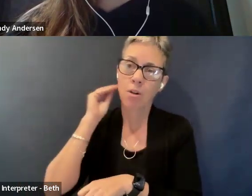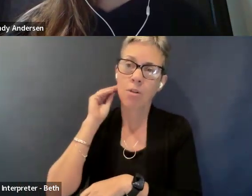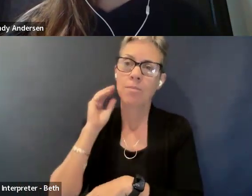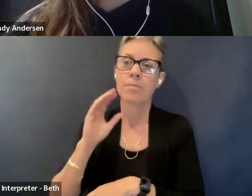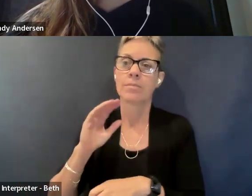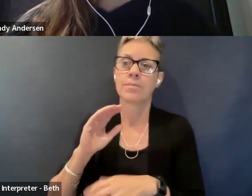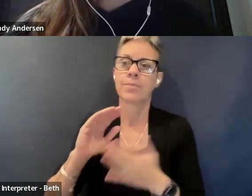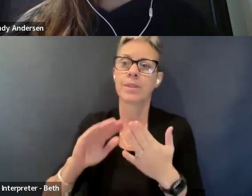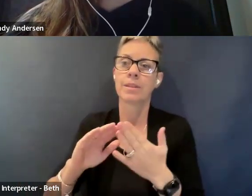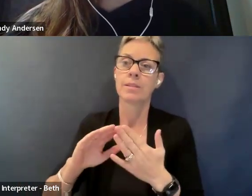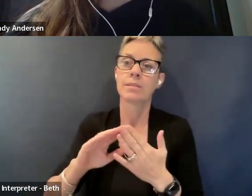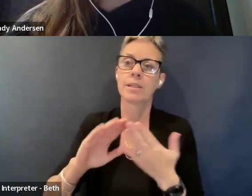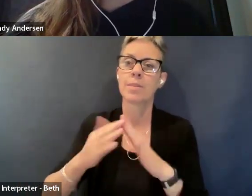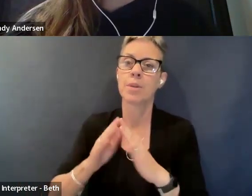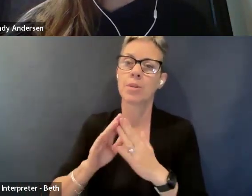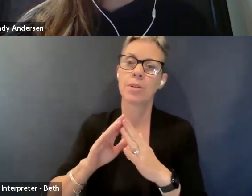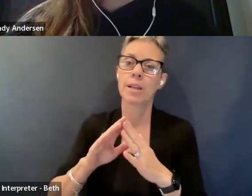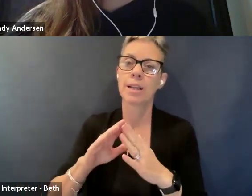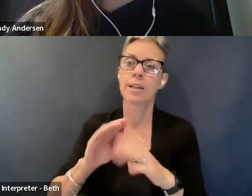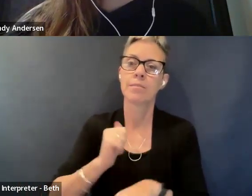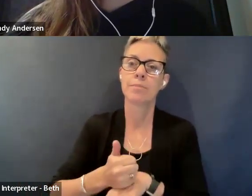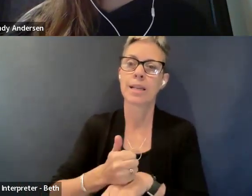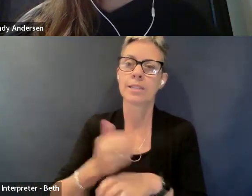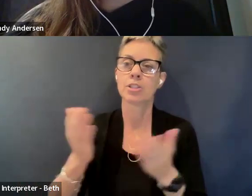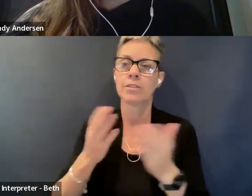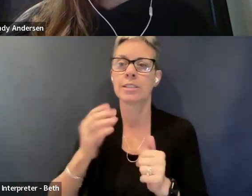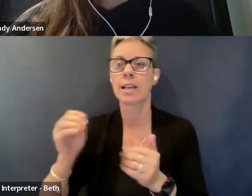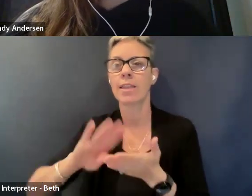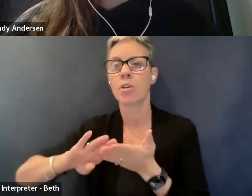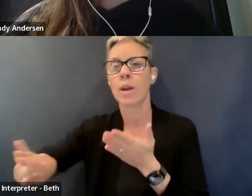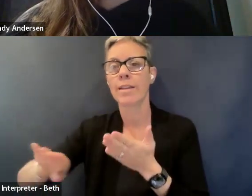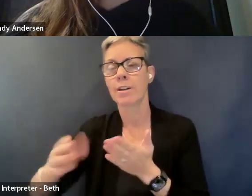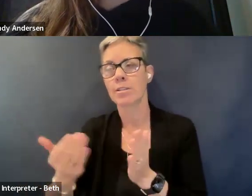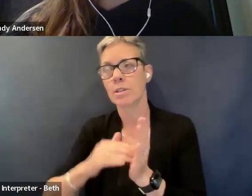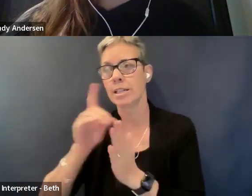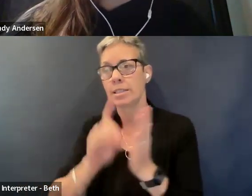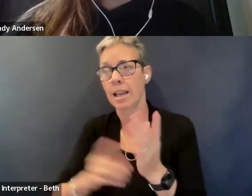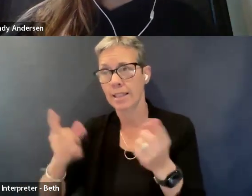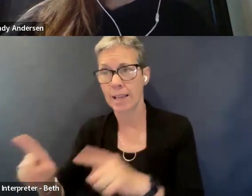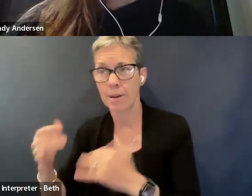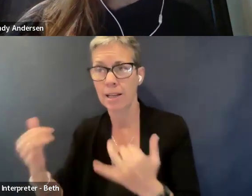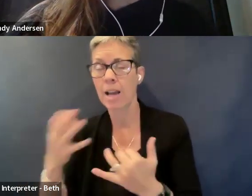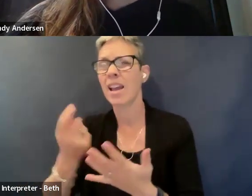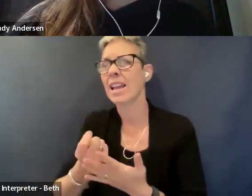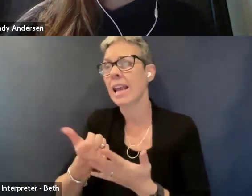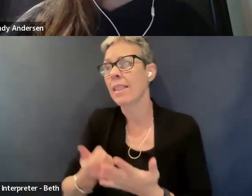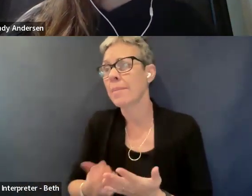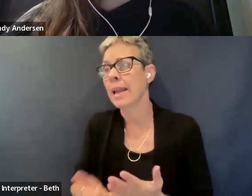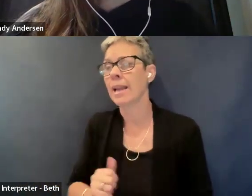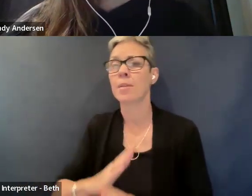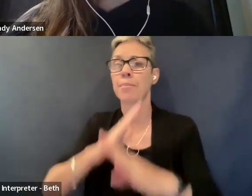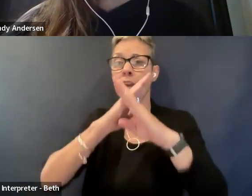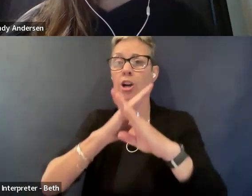community-based services and the waiver redesign that's going on, as well as eliminating the barriers to